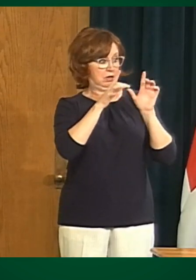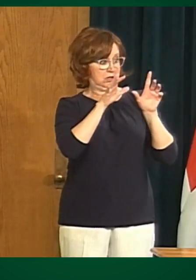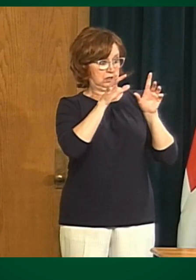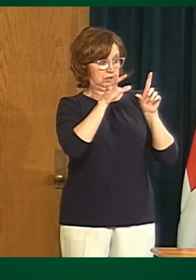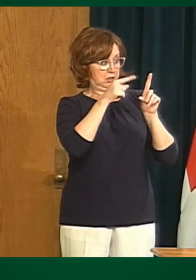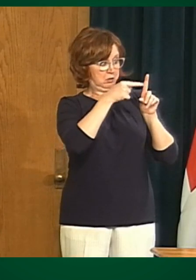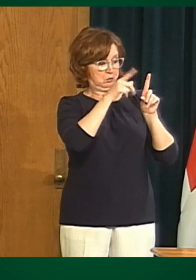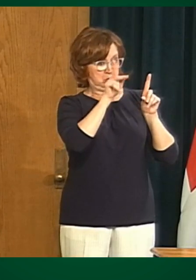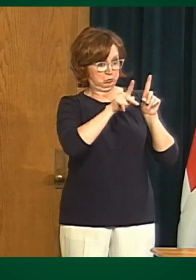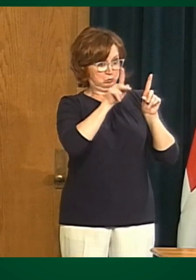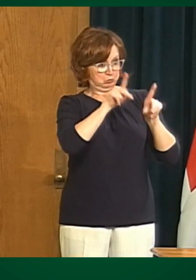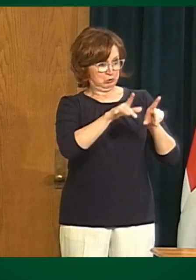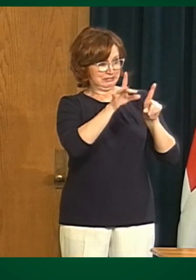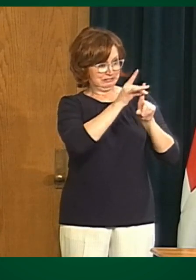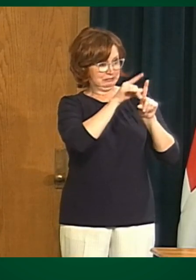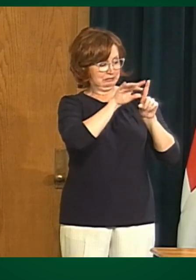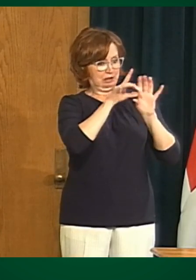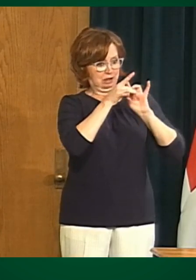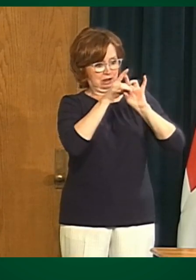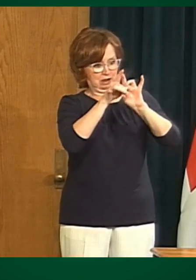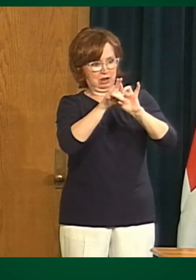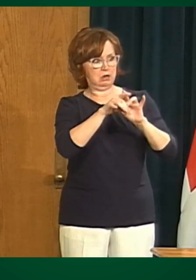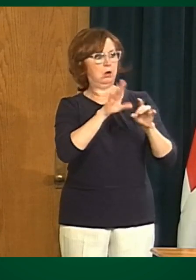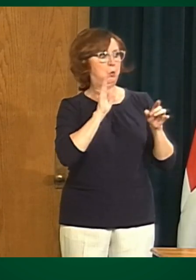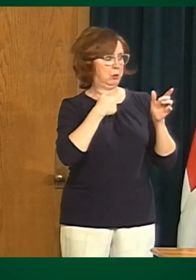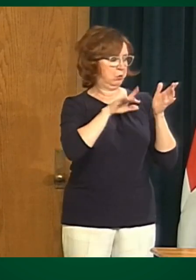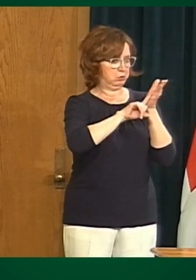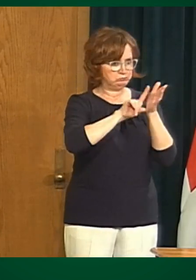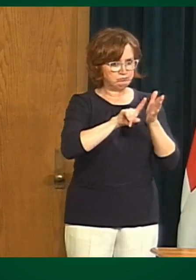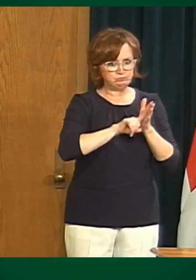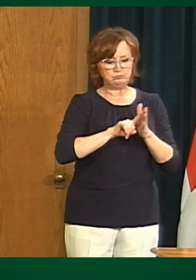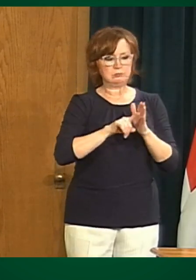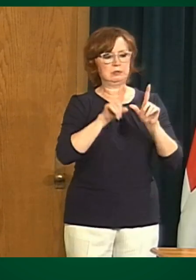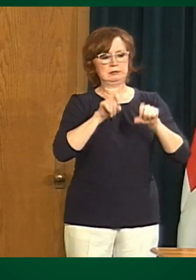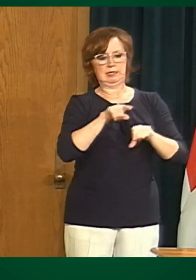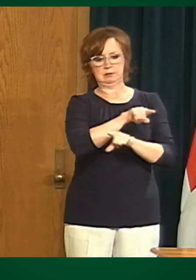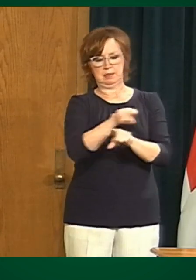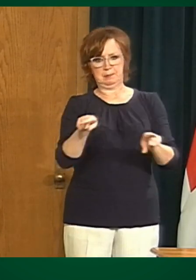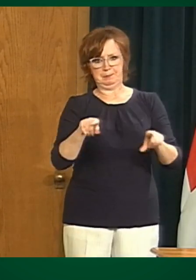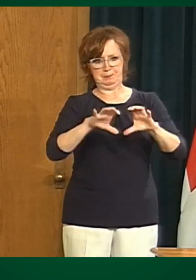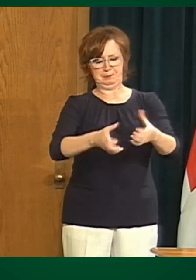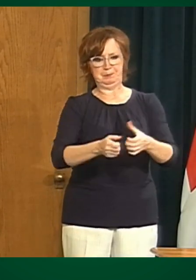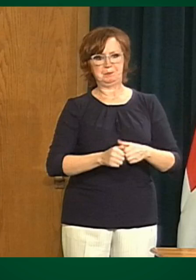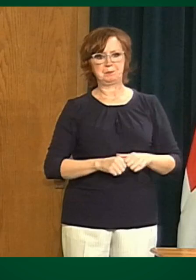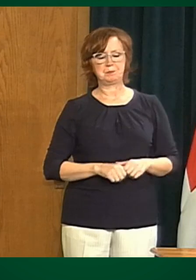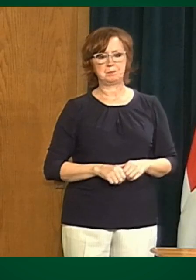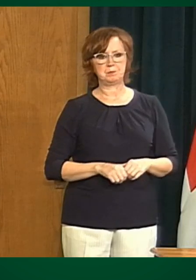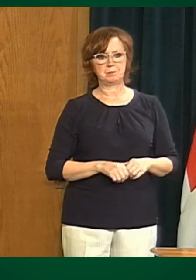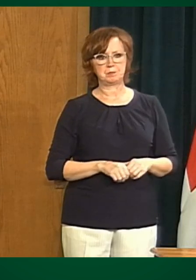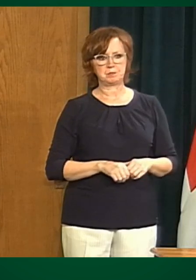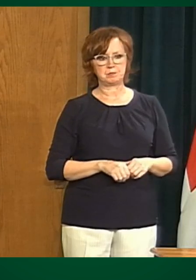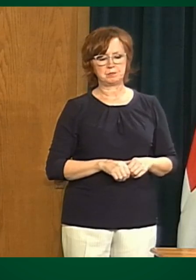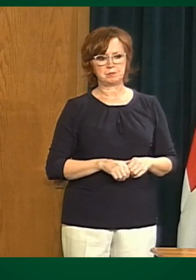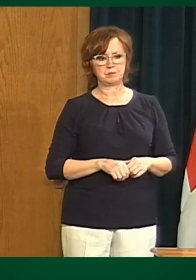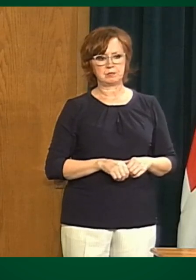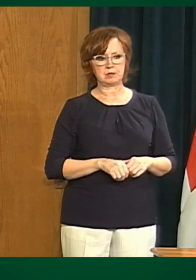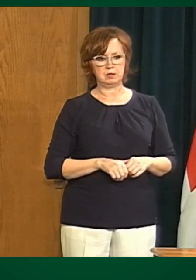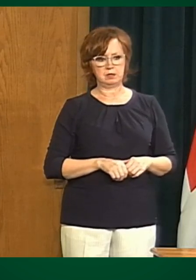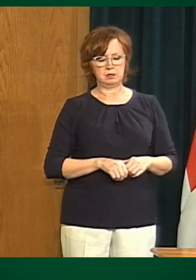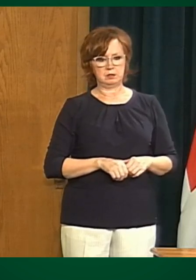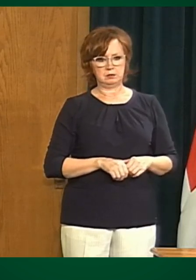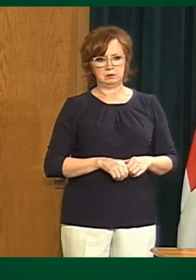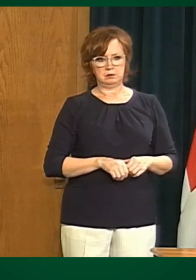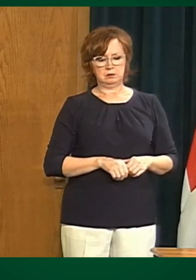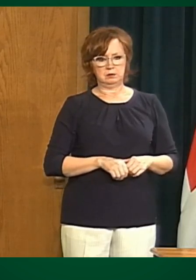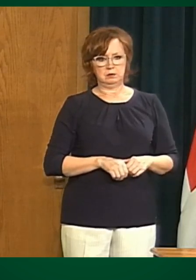it involves aggressive testing, very aggressive contact tracing, which Dr. Zayad has already spoken to, which is already on the ground there, and we will be putting more